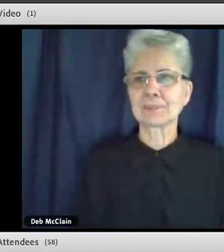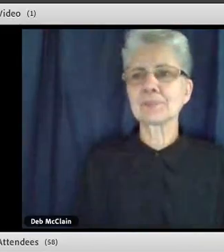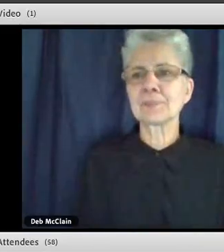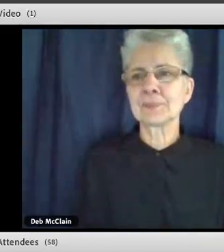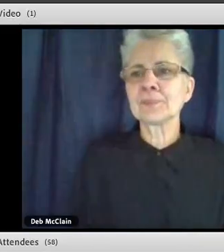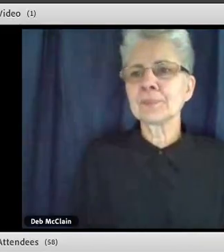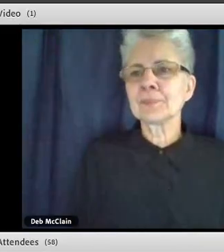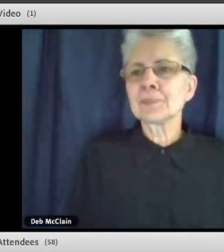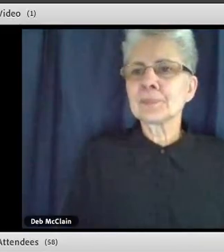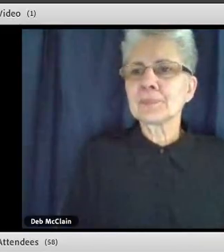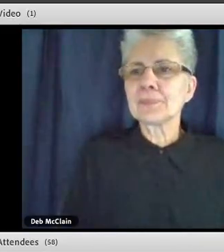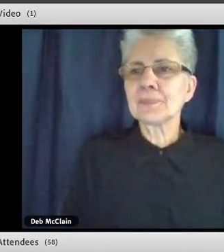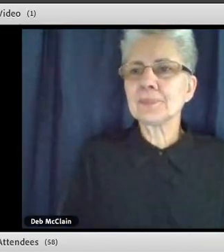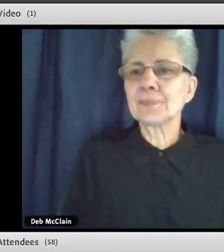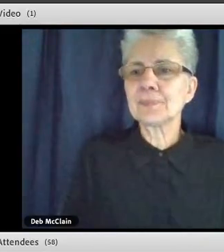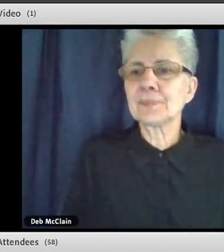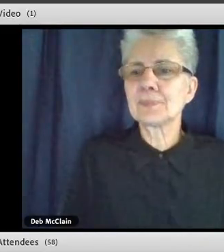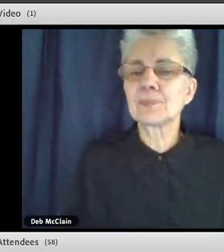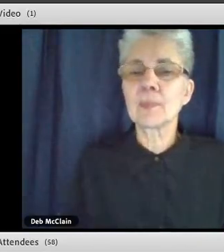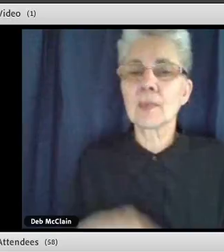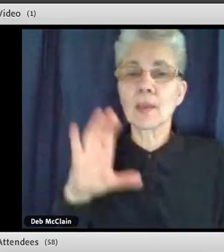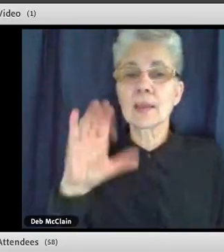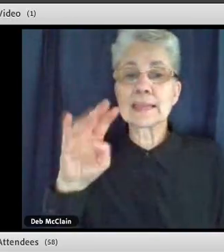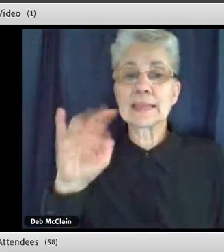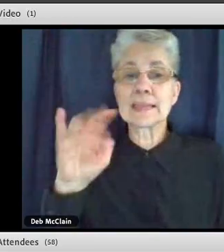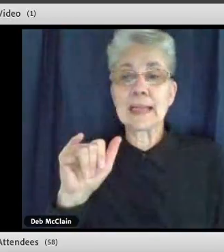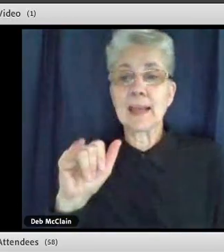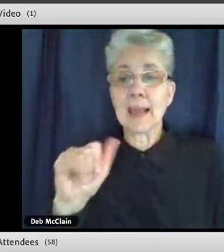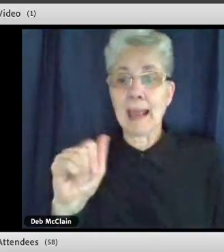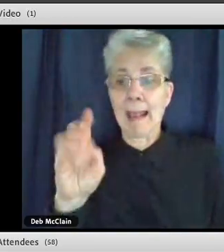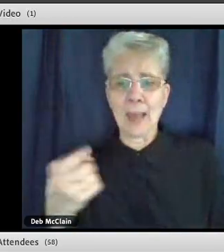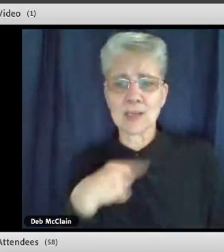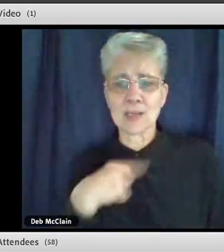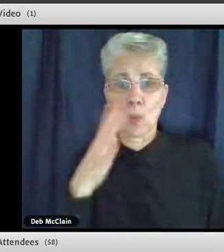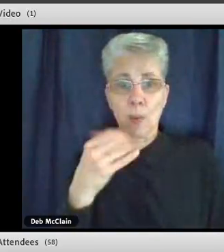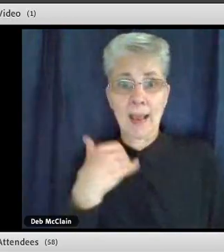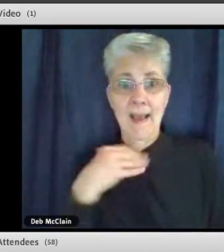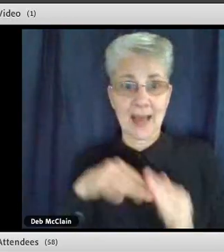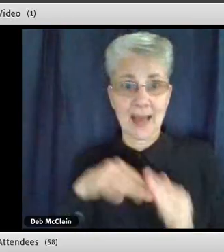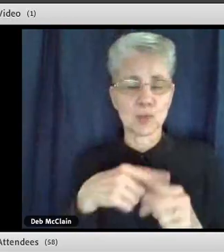Yeah, that sounds really good. Amy asks, will we have access to the slides?